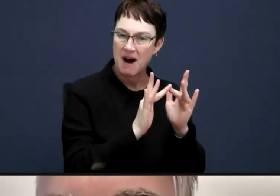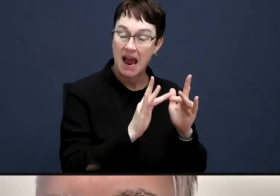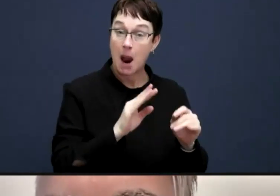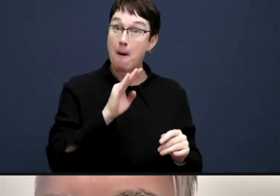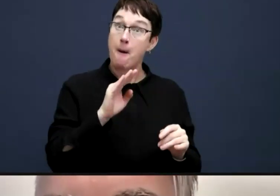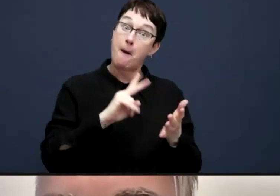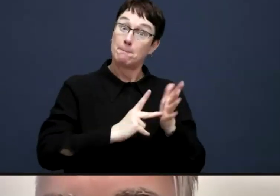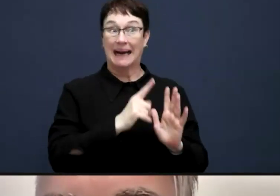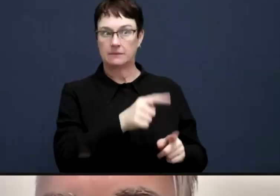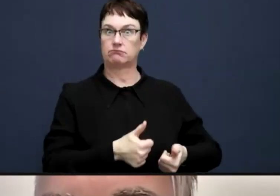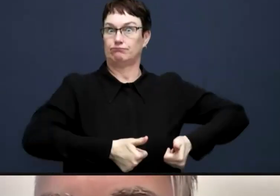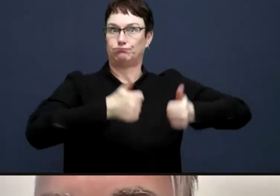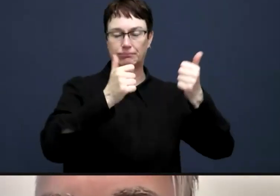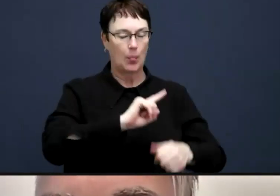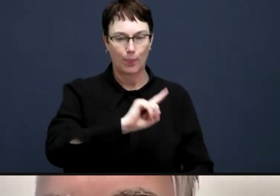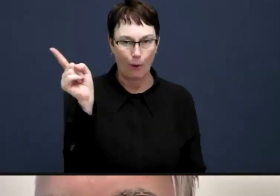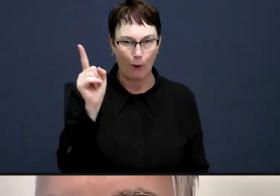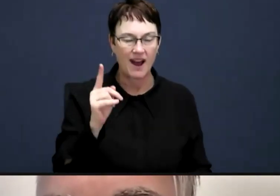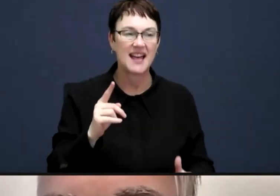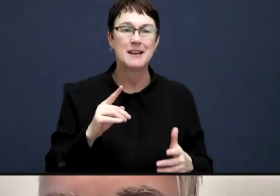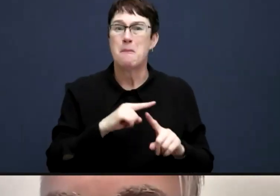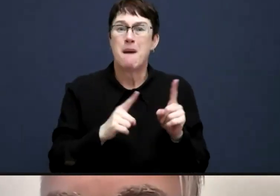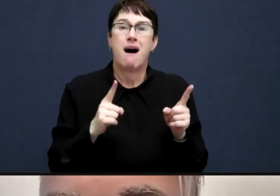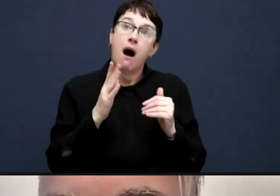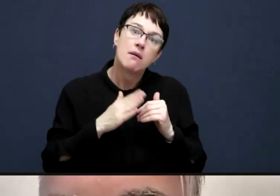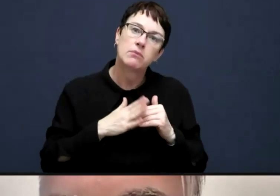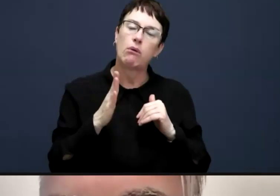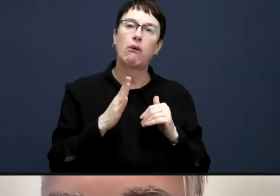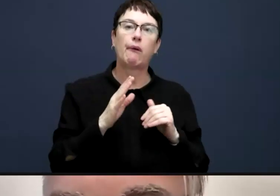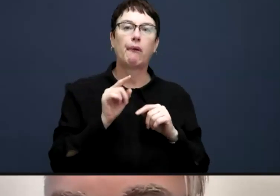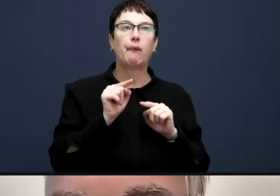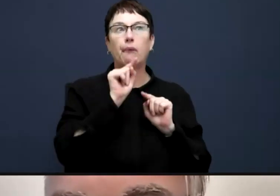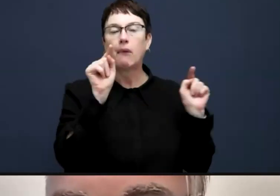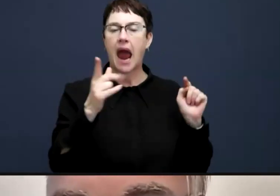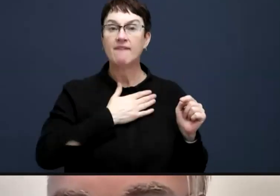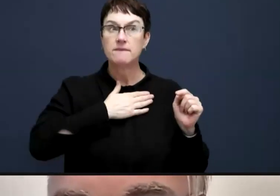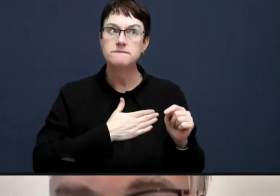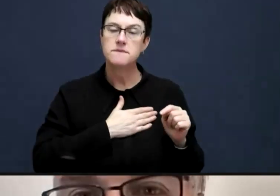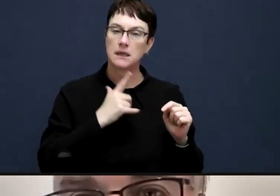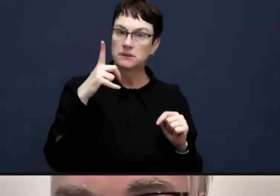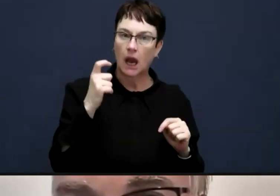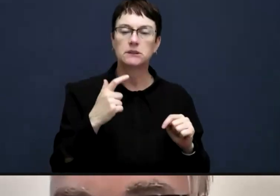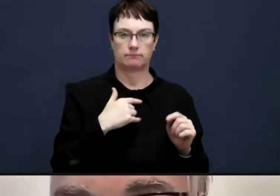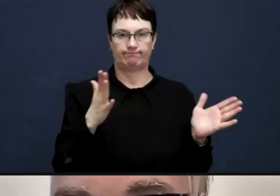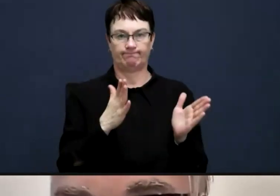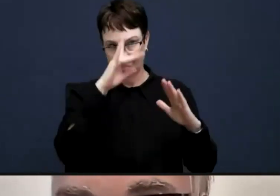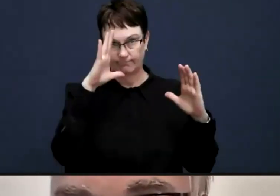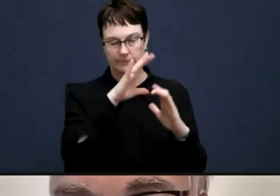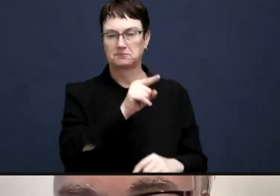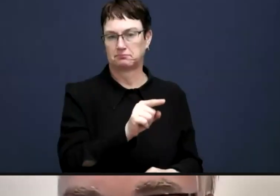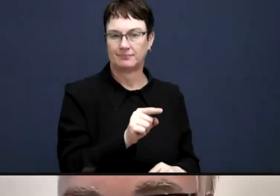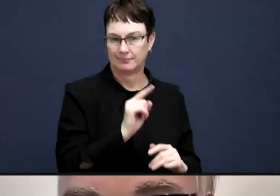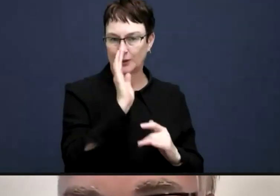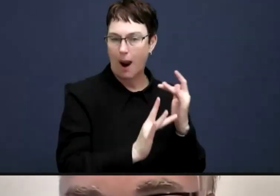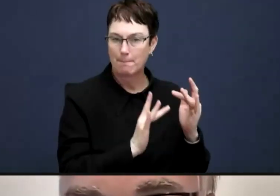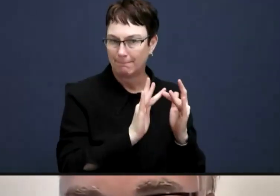they do internal things for their staff. So there is some kind of hierarchy here that I feel very strongly, and that doesn't have to do with the quality of